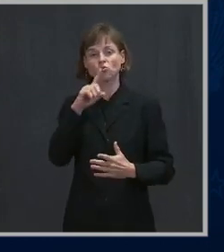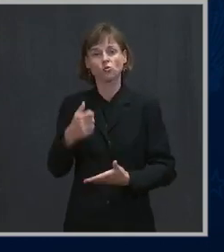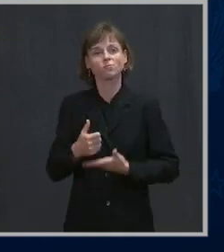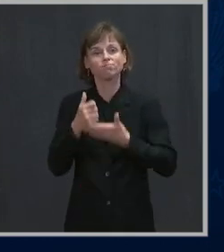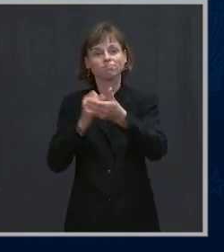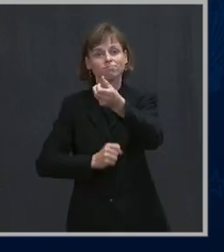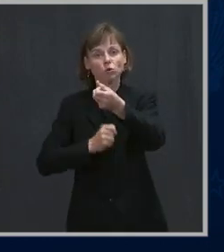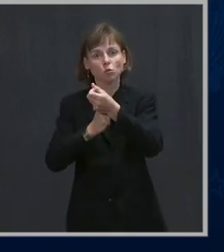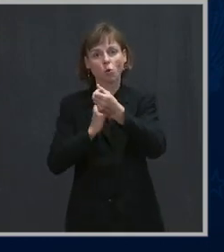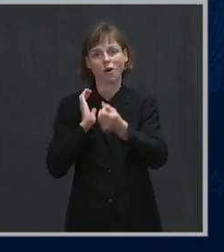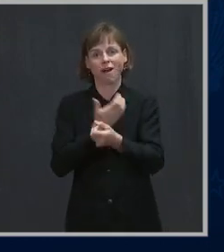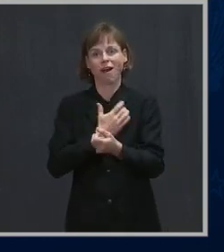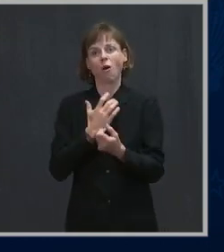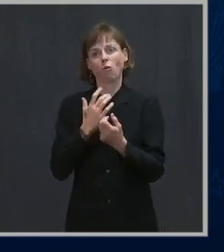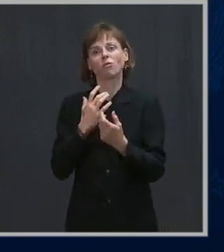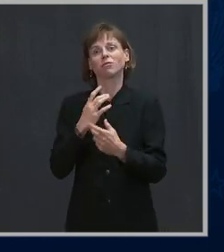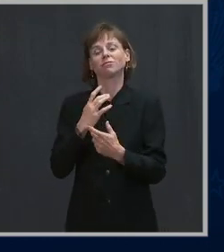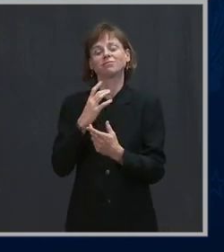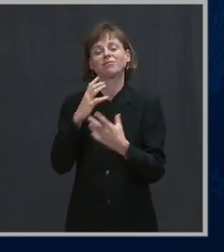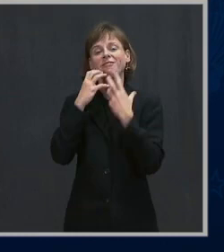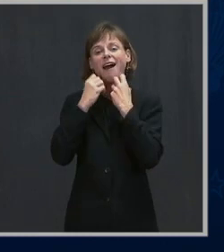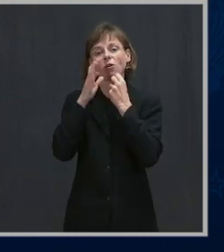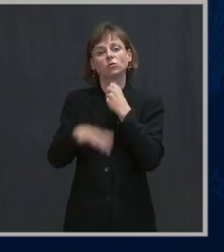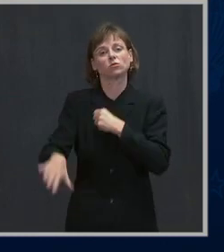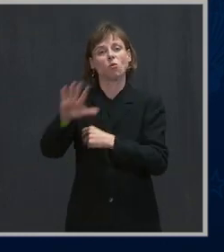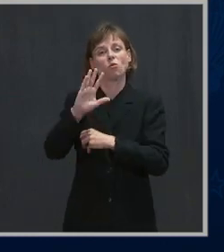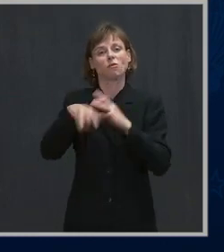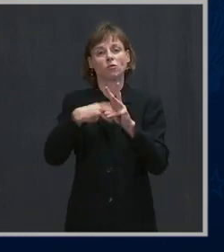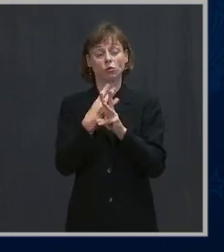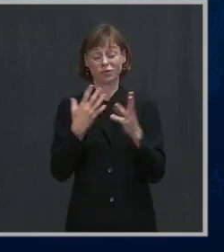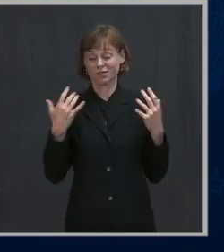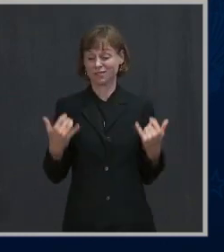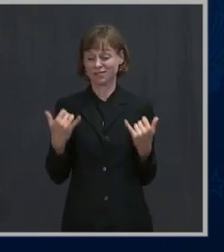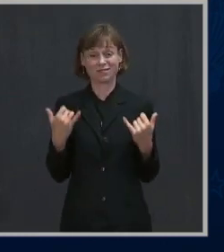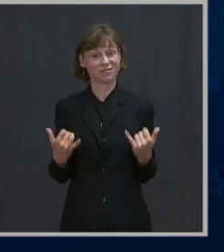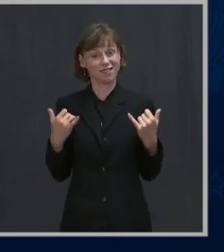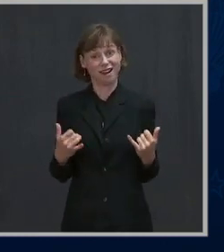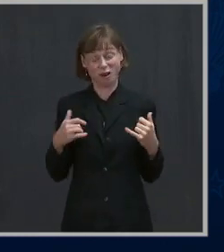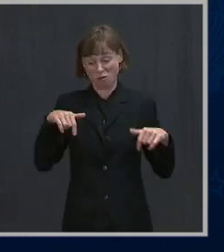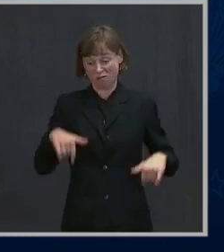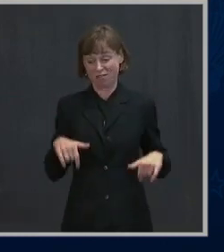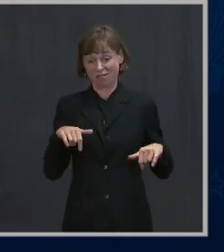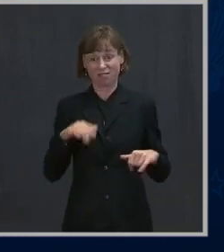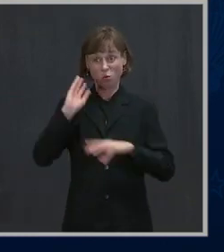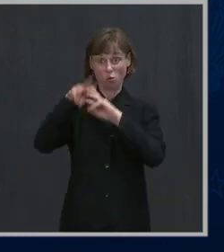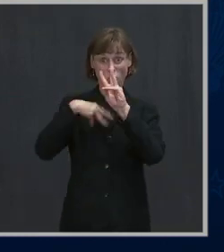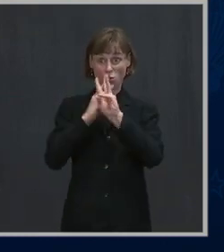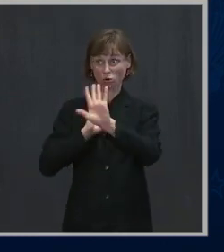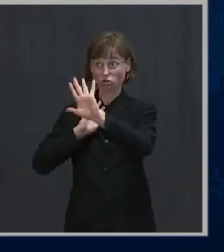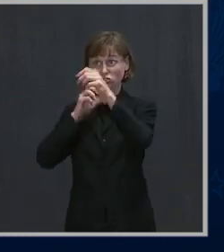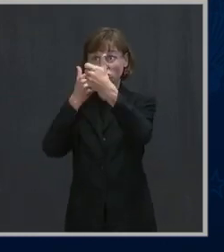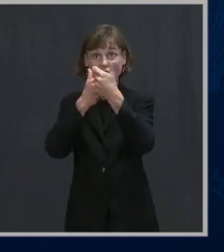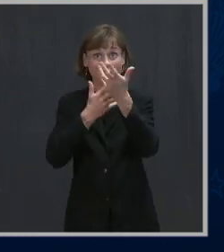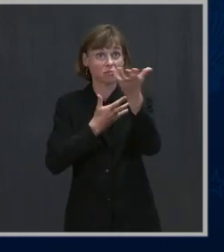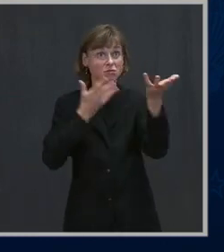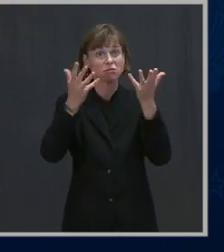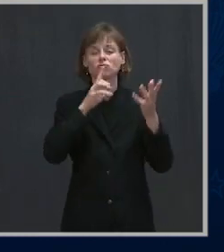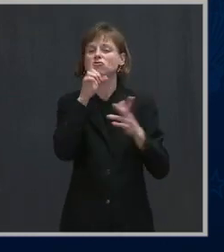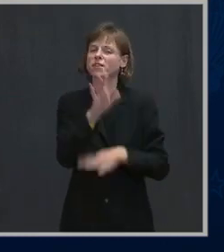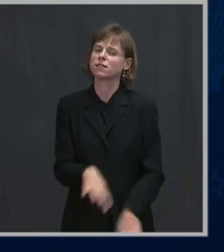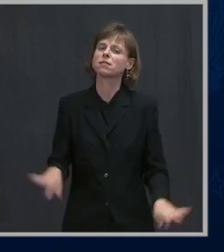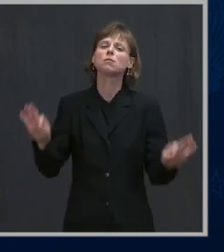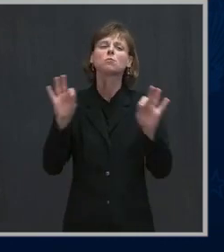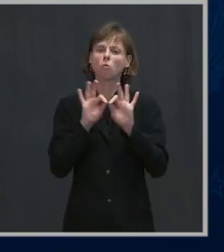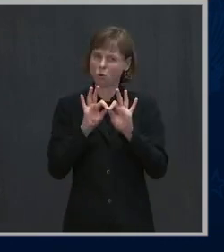world at this moment of unprecedented global challenge it's more important than ever that the united